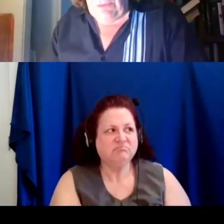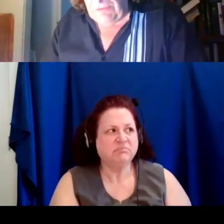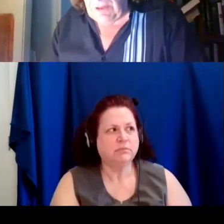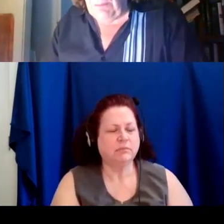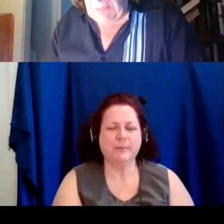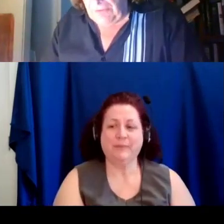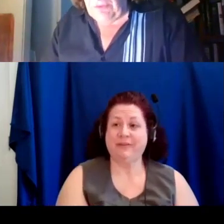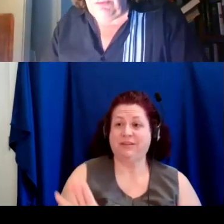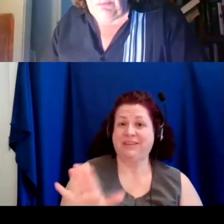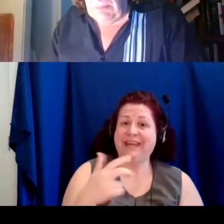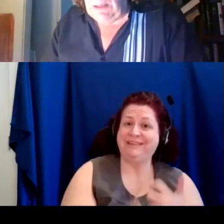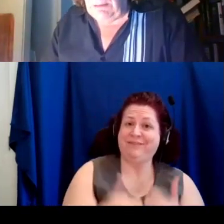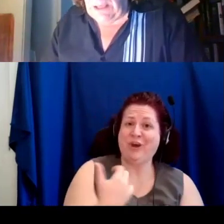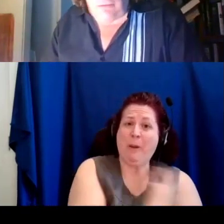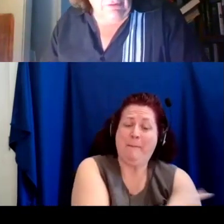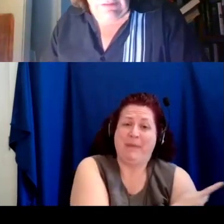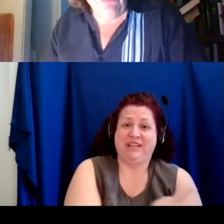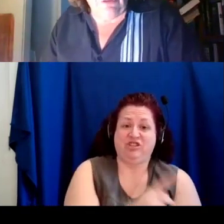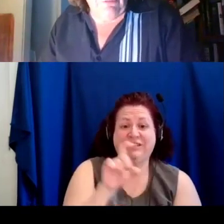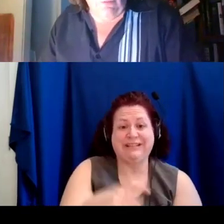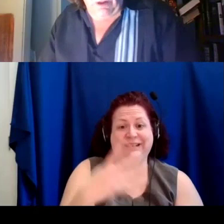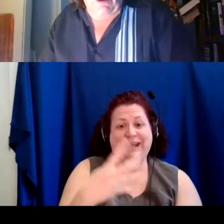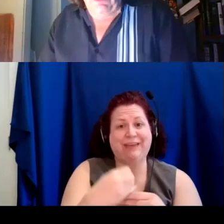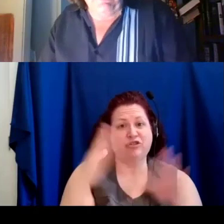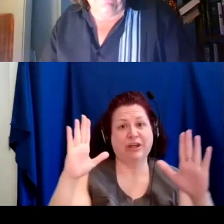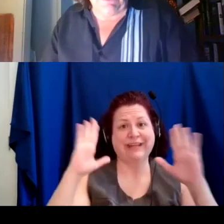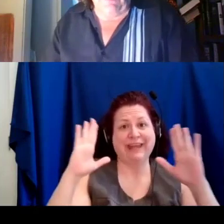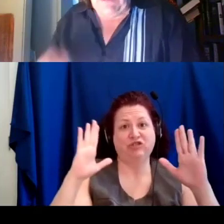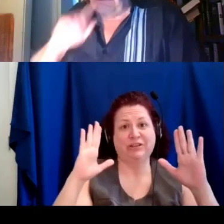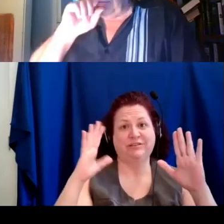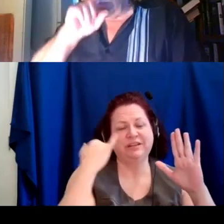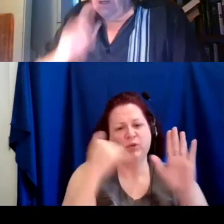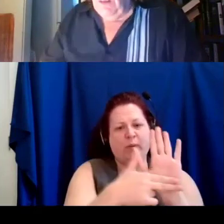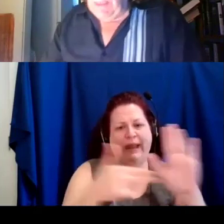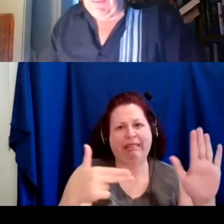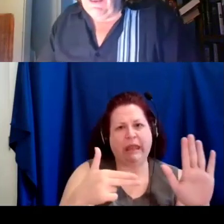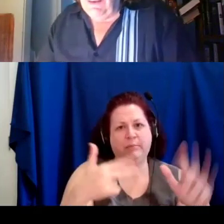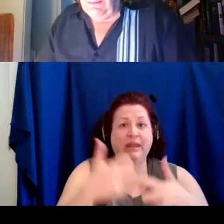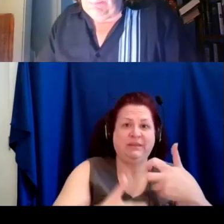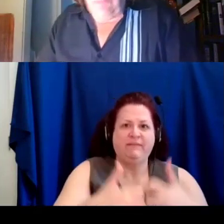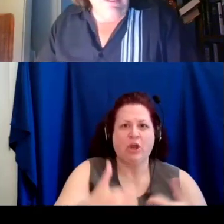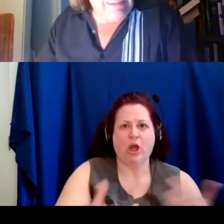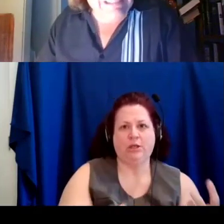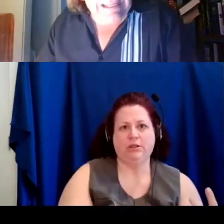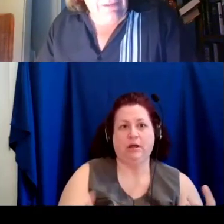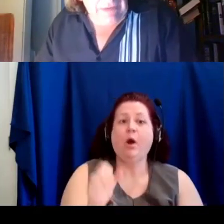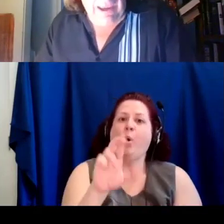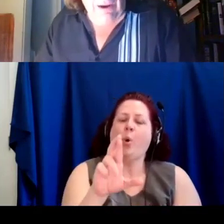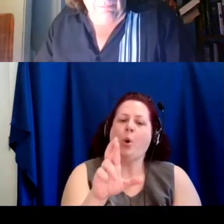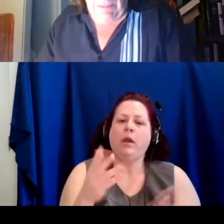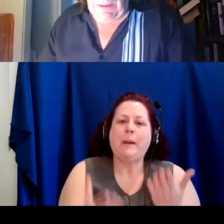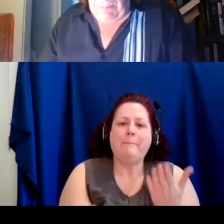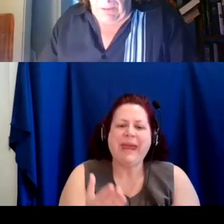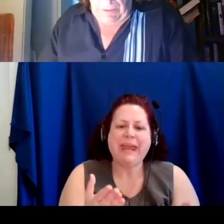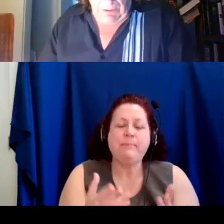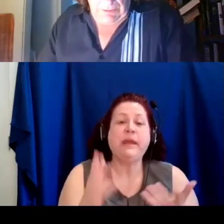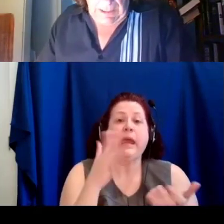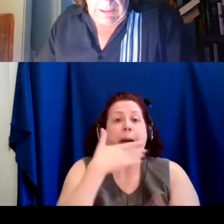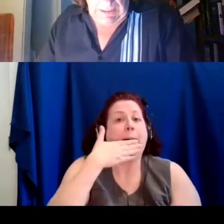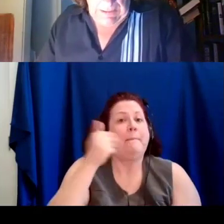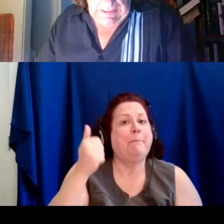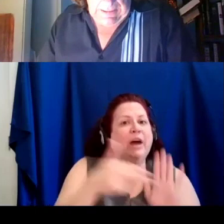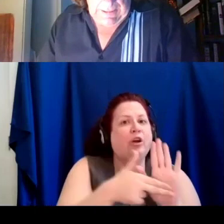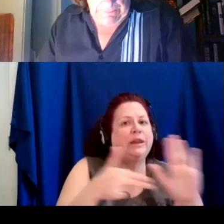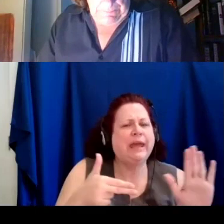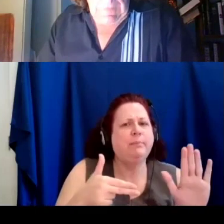Well, difficult patients need extra attention, if you want to call them difficult patients, but maybe patients in need of care might be a better way to look